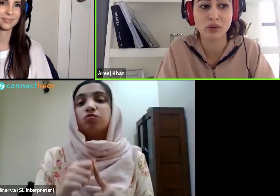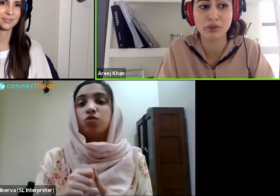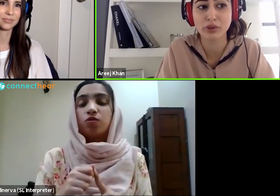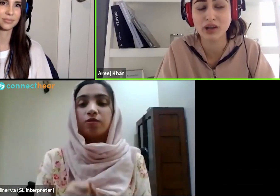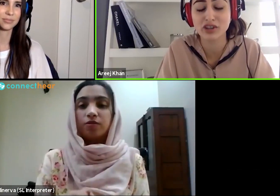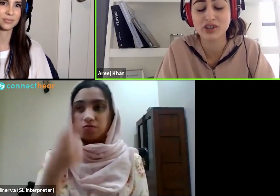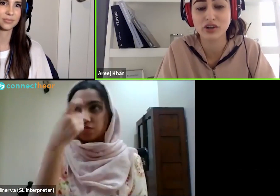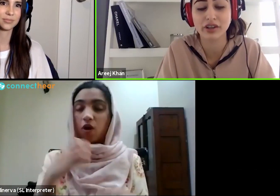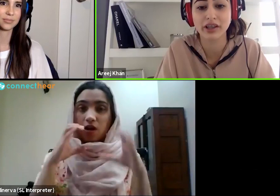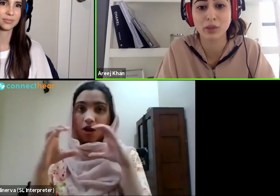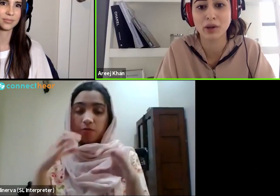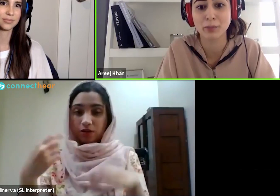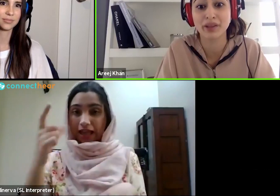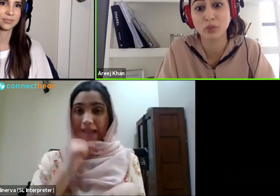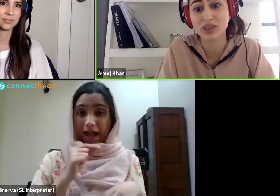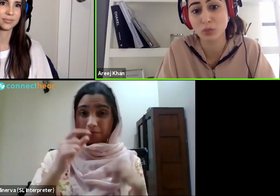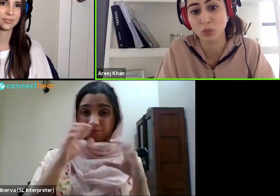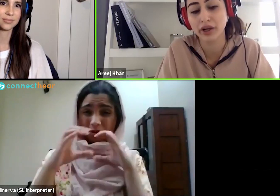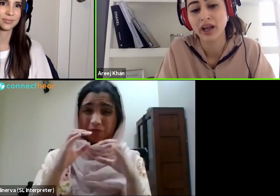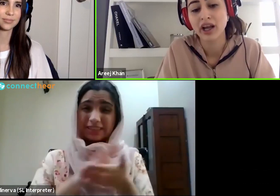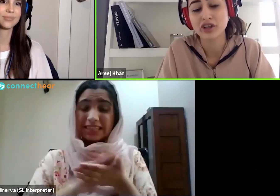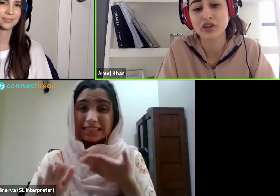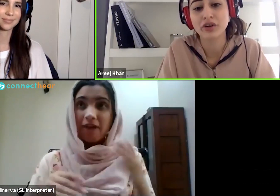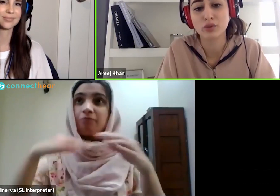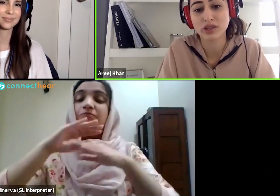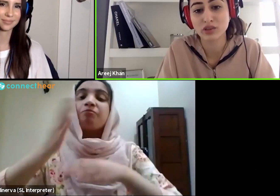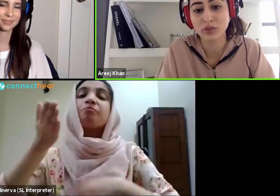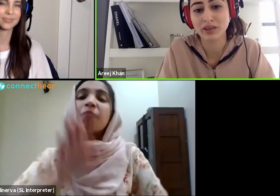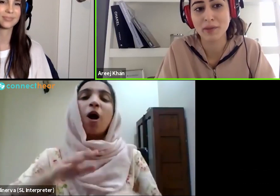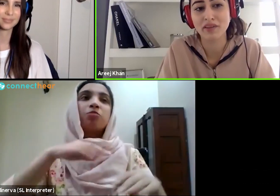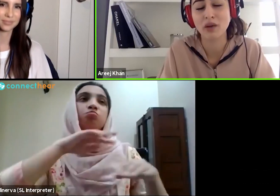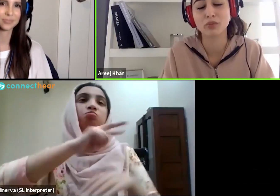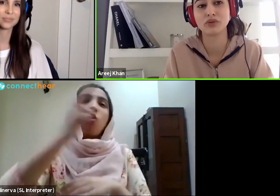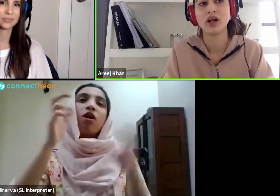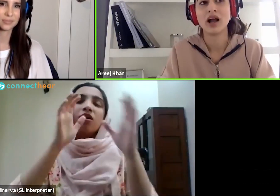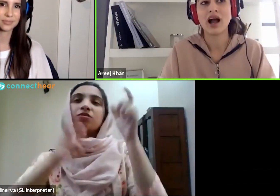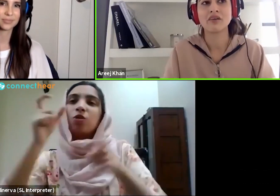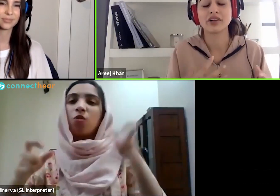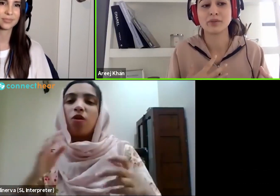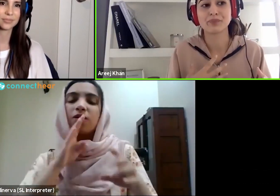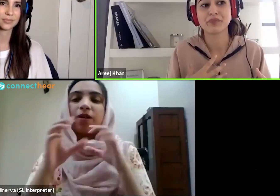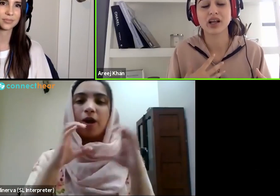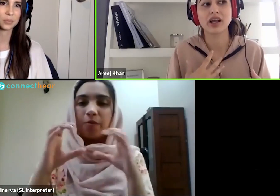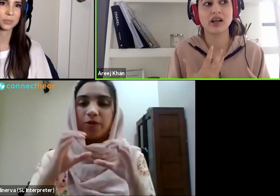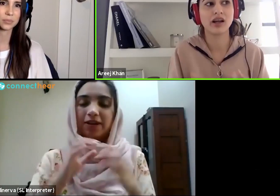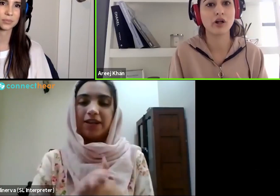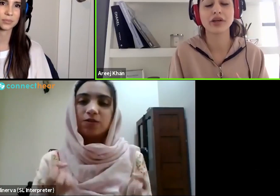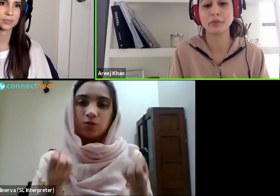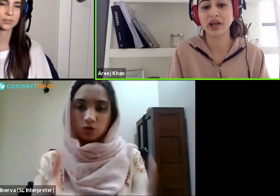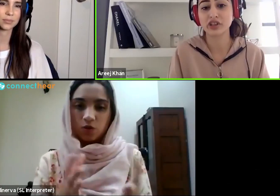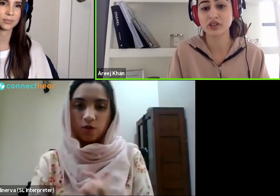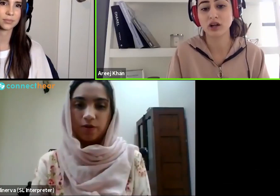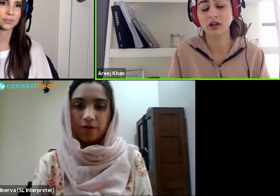then only you can actually start thinking about being with someone and sharing those things with them, and then that will have a